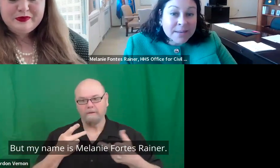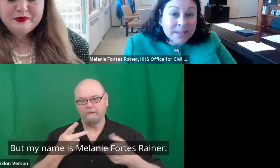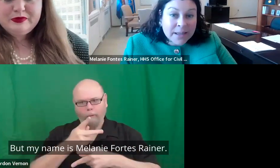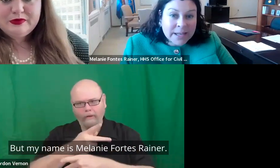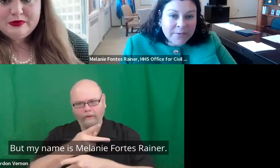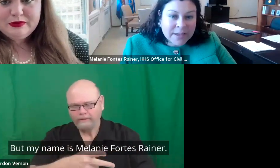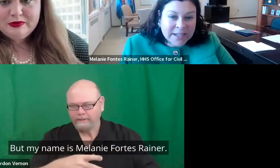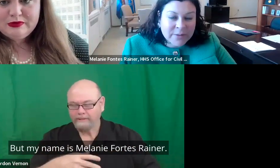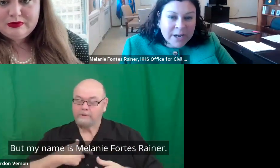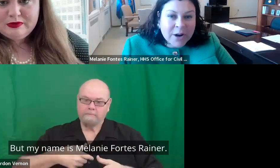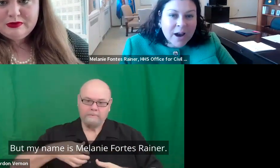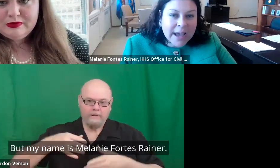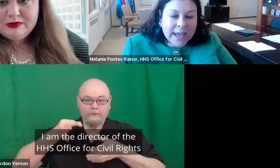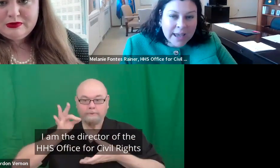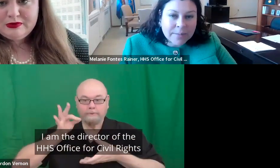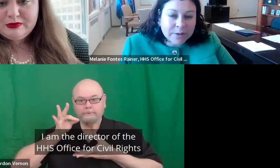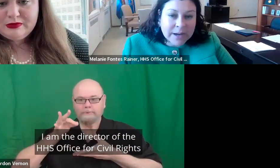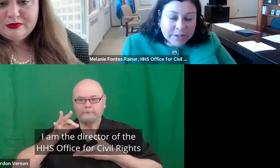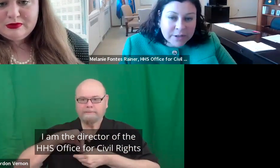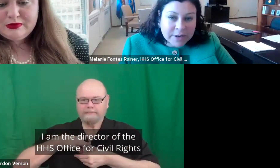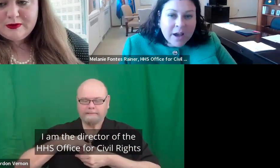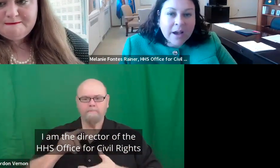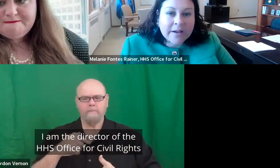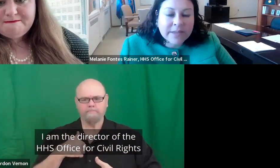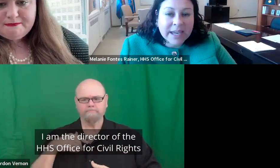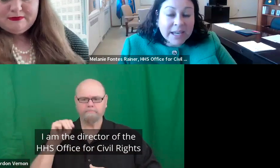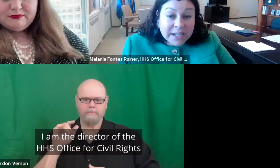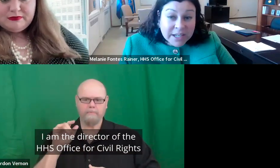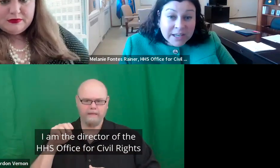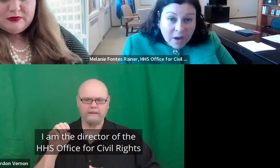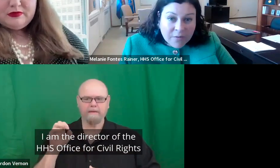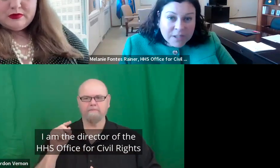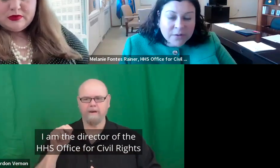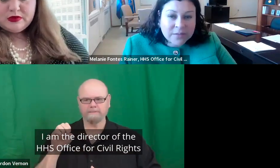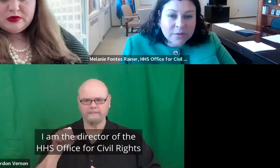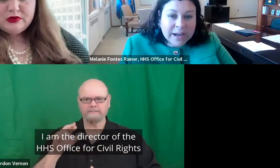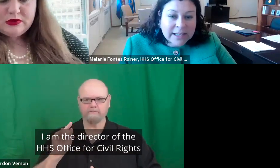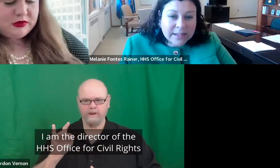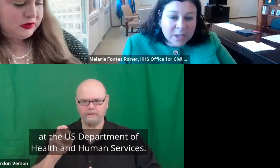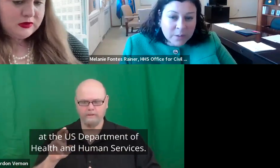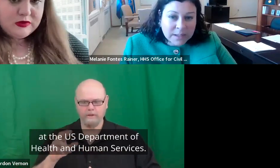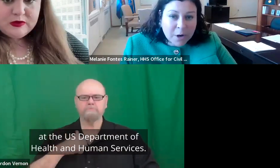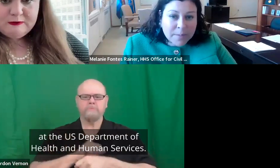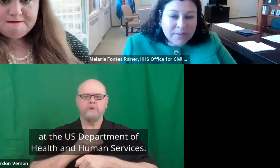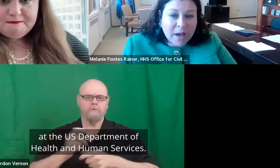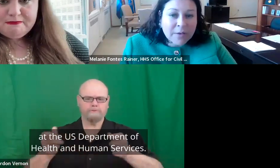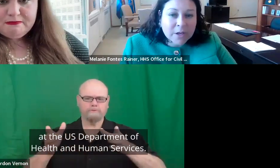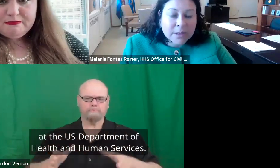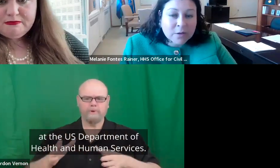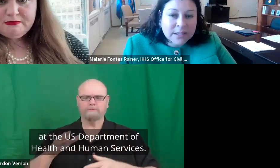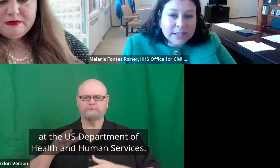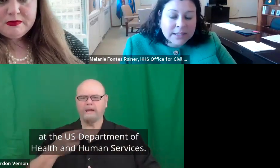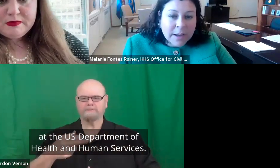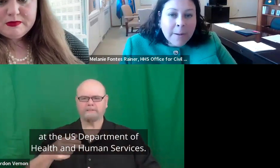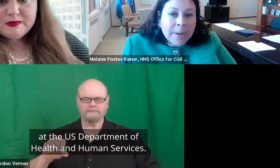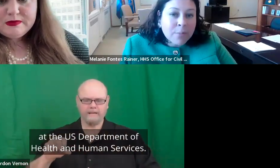But my name is Melanie Fontes Rainer. I am the director of the HHS Office for Civil Rights at the U.S. Department of Health and